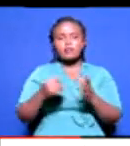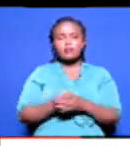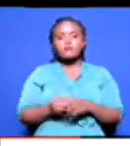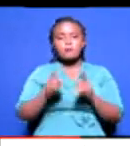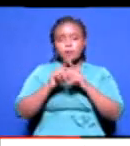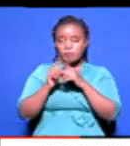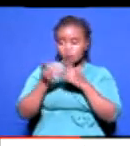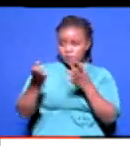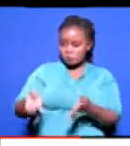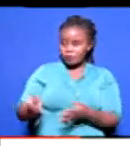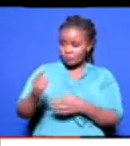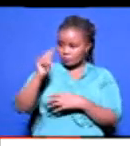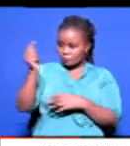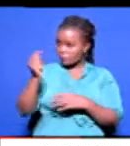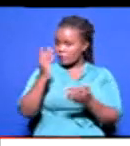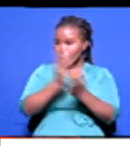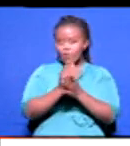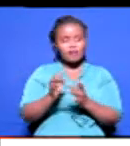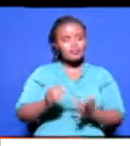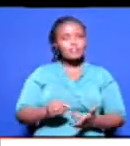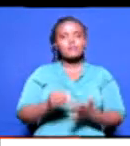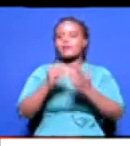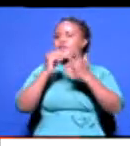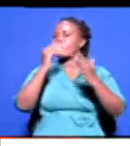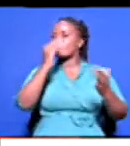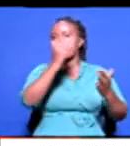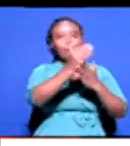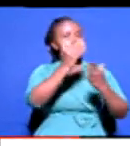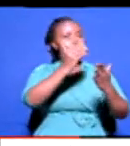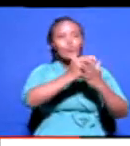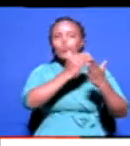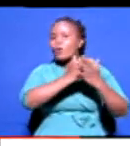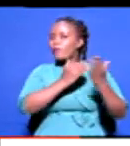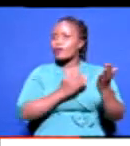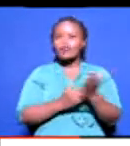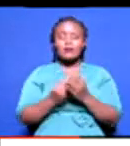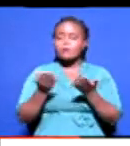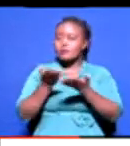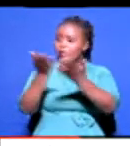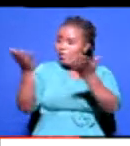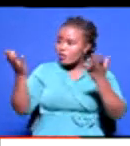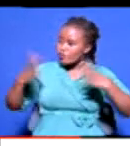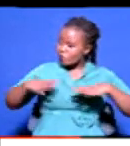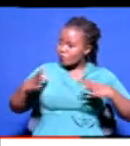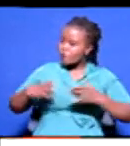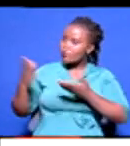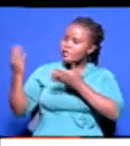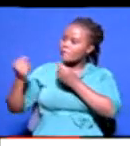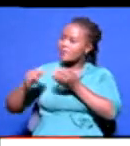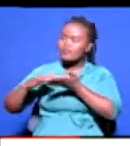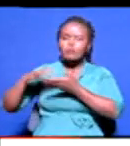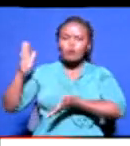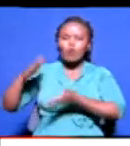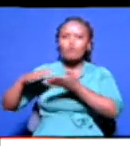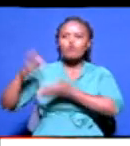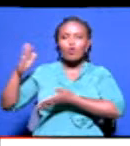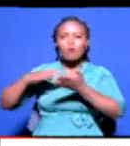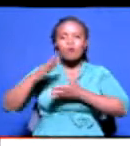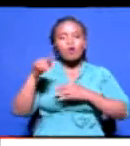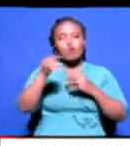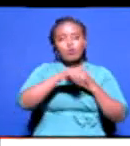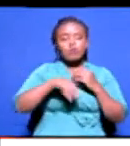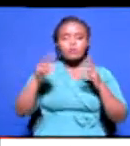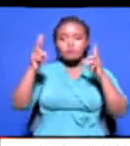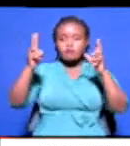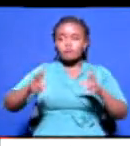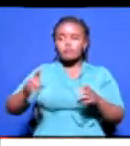Kenya. It's a program like no other, Purity and Tom, so our viewers can of course expect a lot from us as Team Kenya decides. It's now